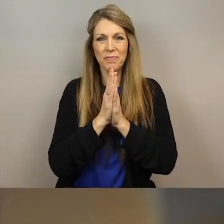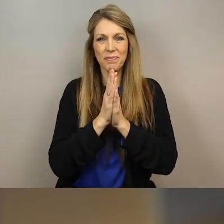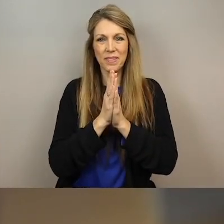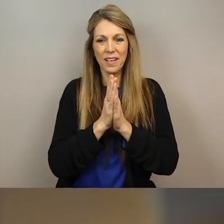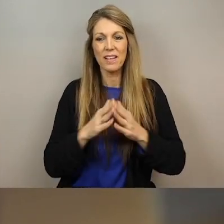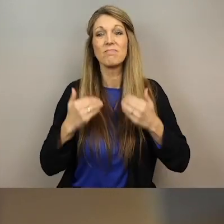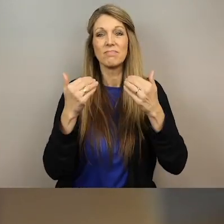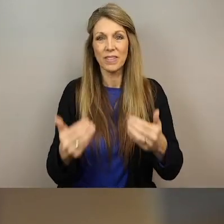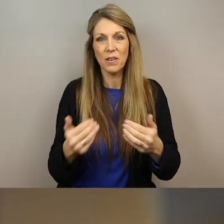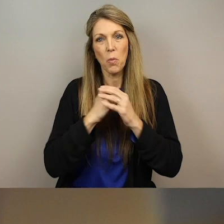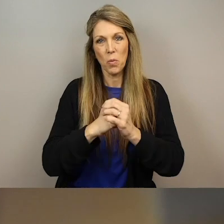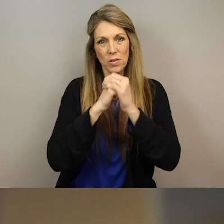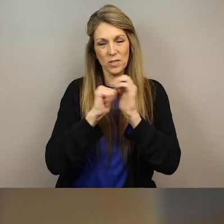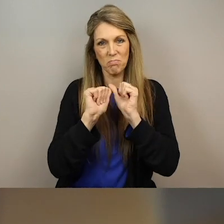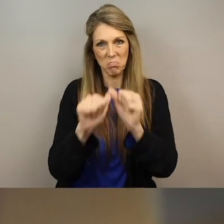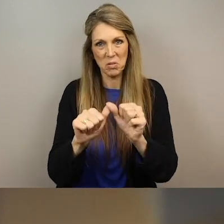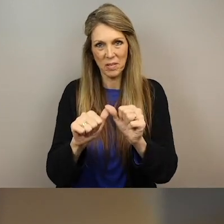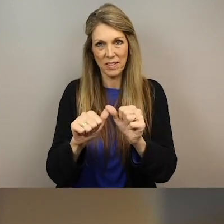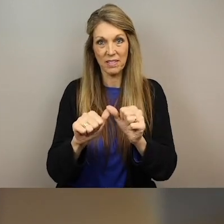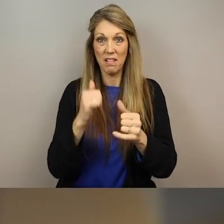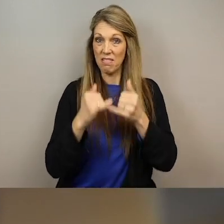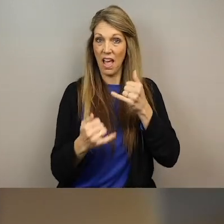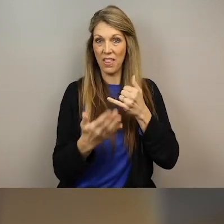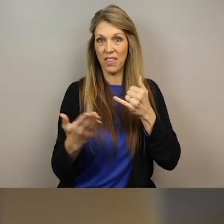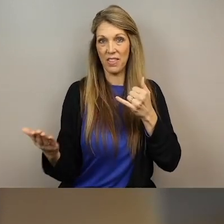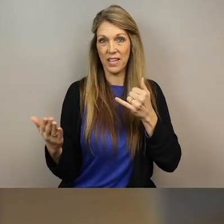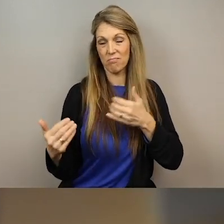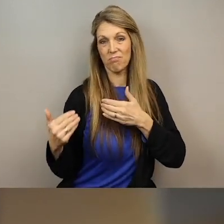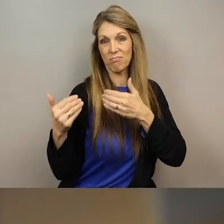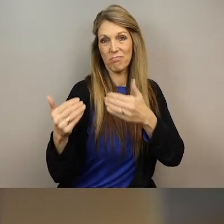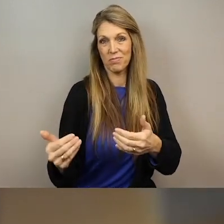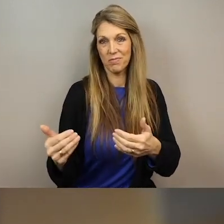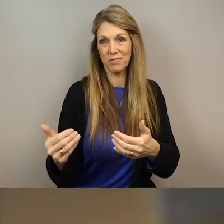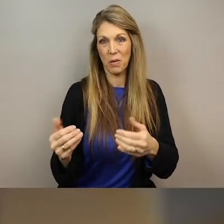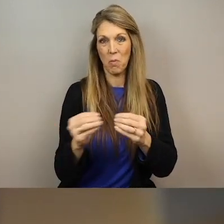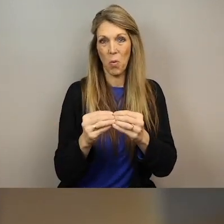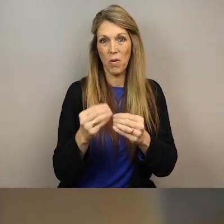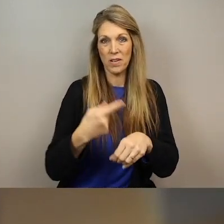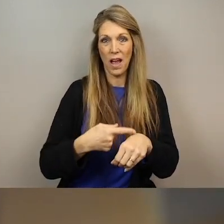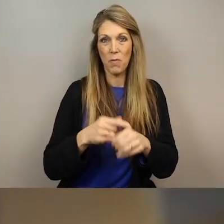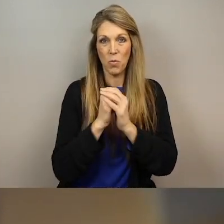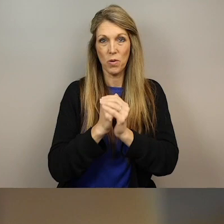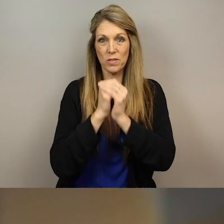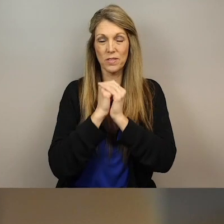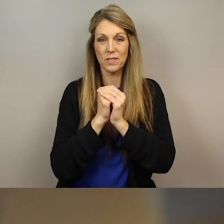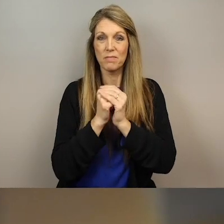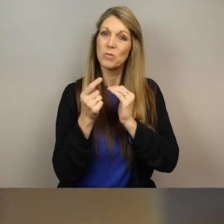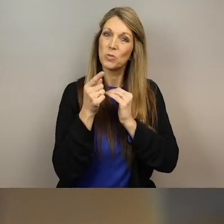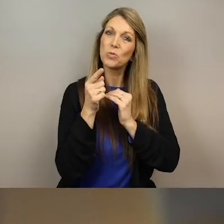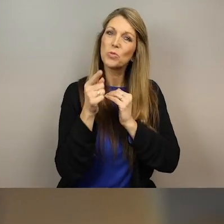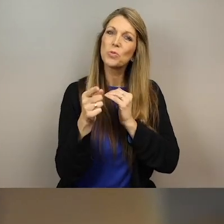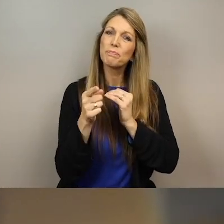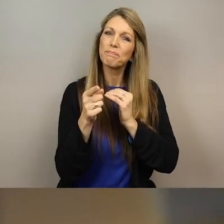we're going to continue to worship together. The last thing I want to say before we move on to another series of worship is that I want you to